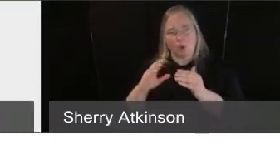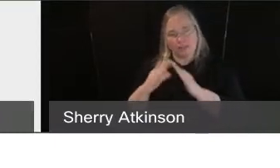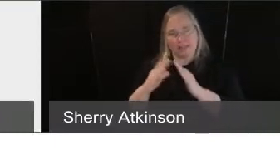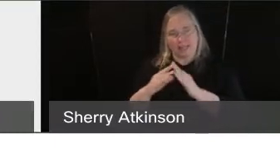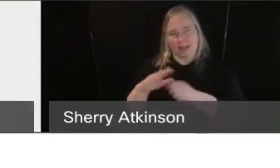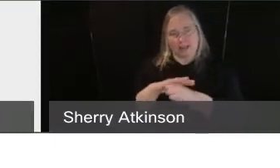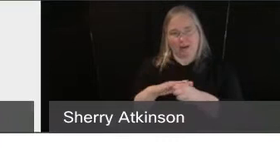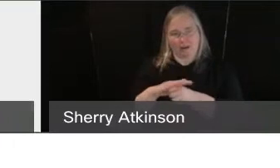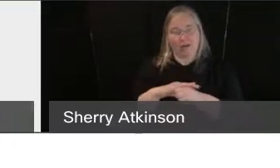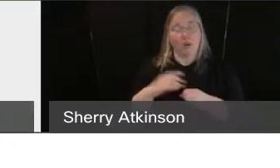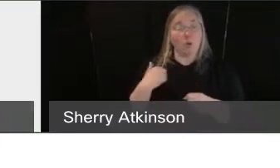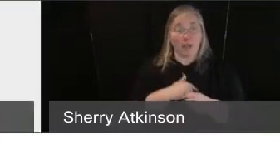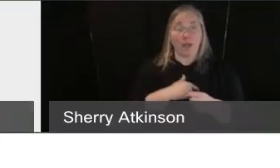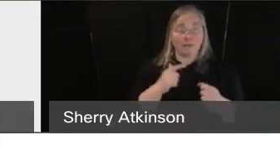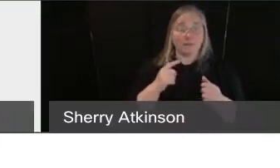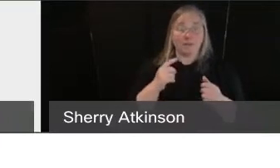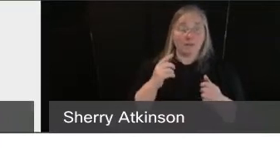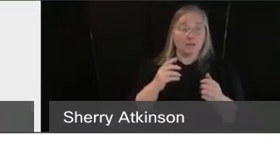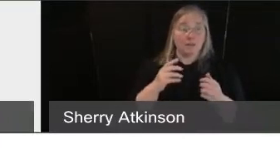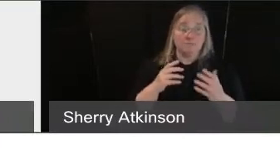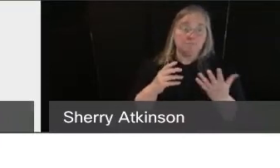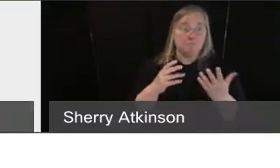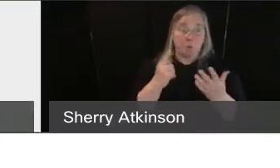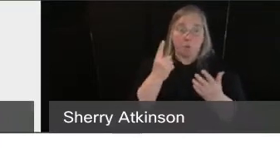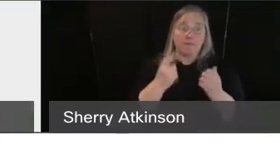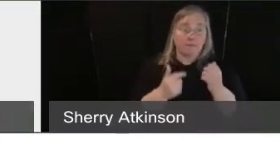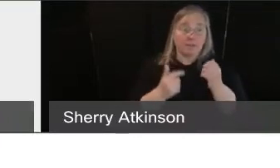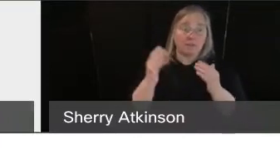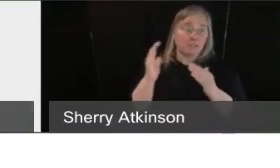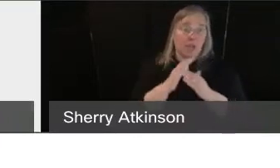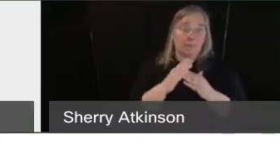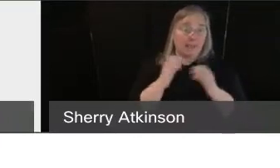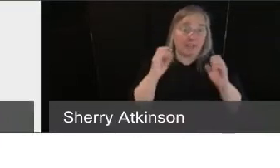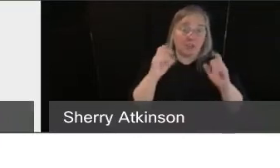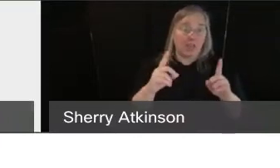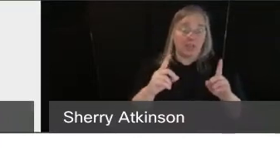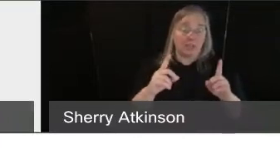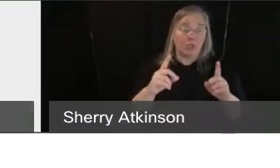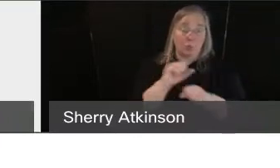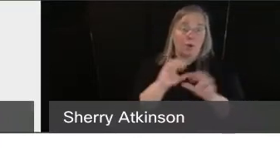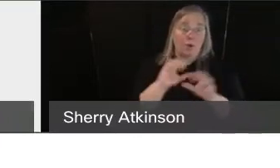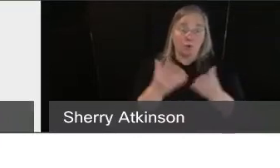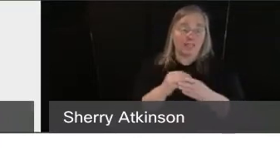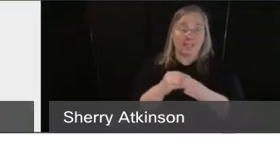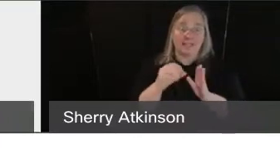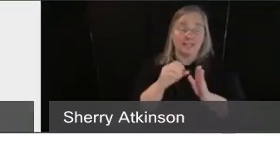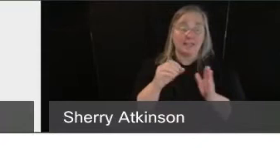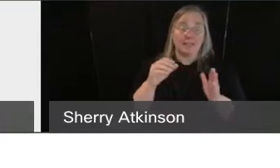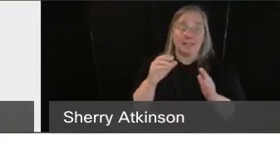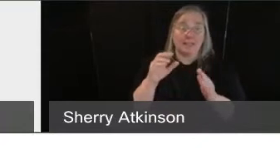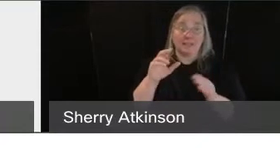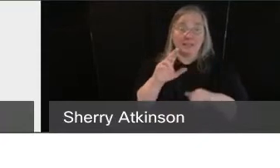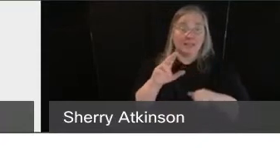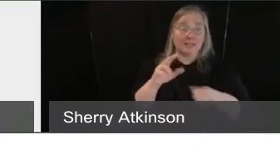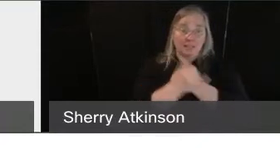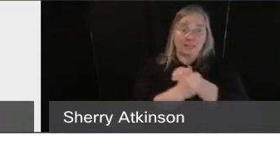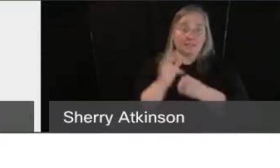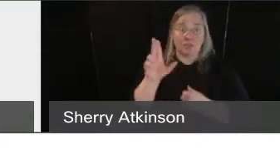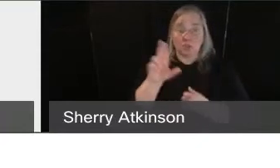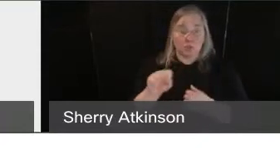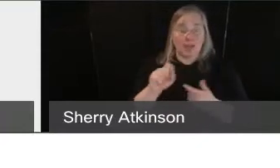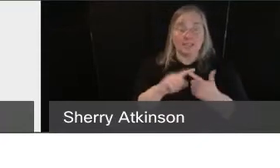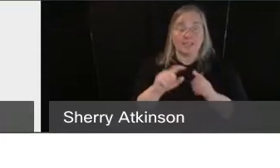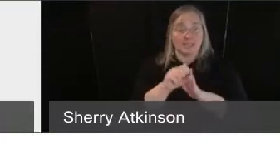most educated workforces in the country, in the state, in the region. The 64% of the county's population,